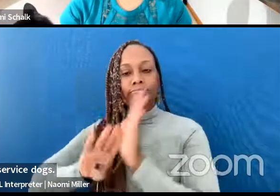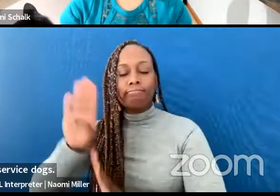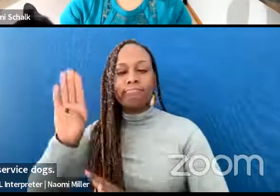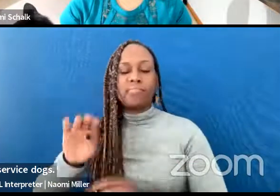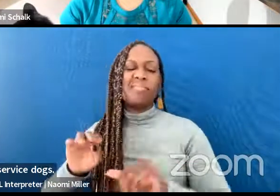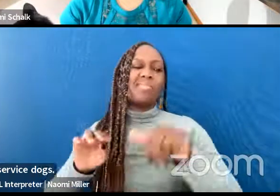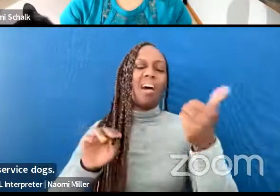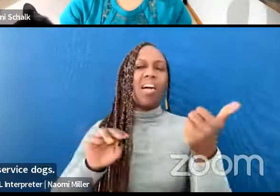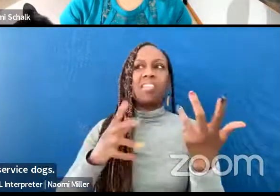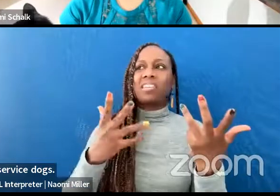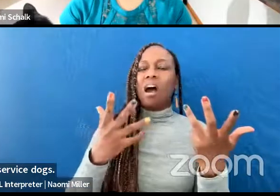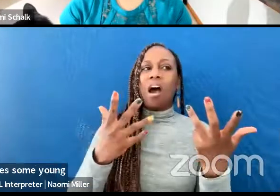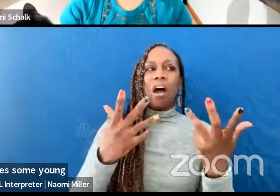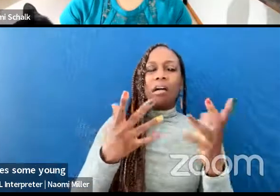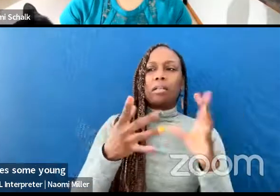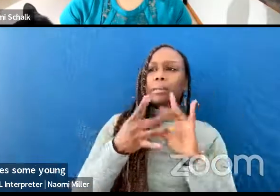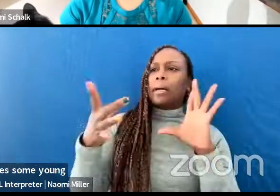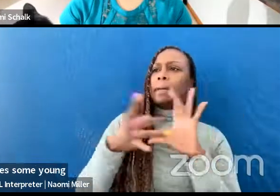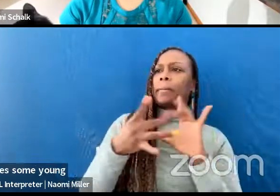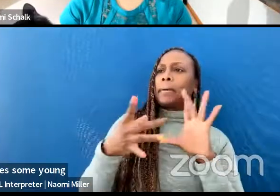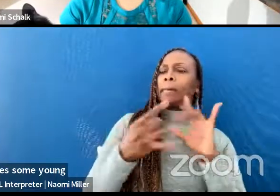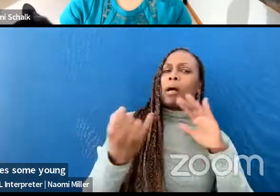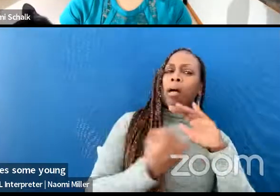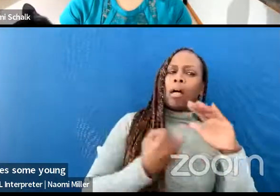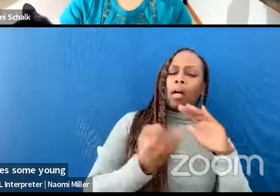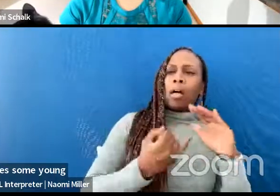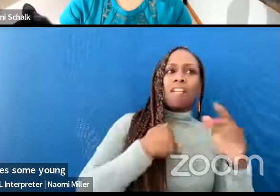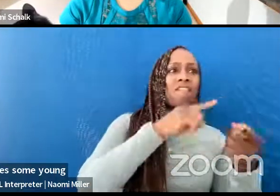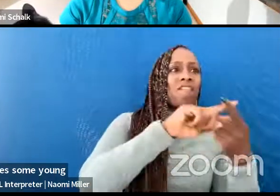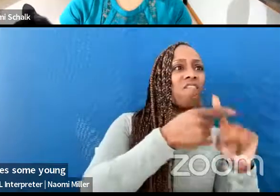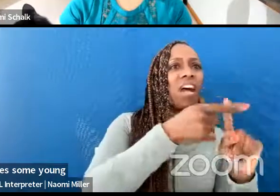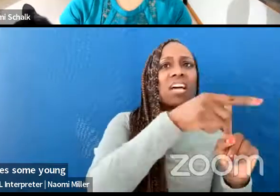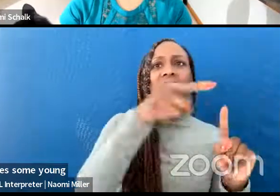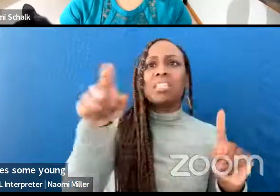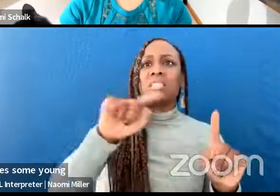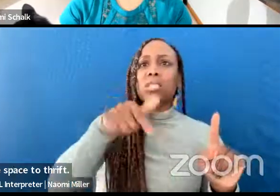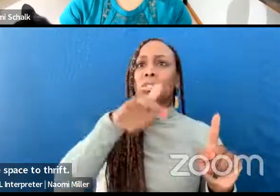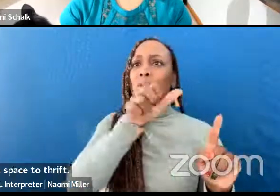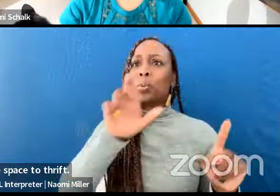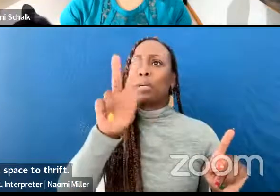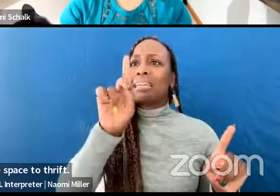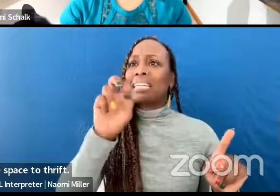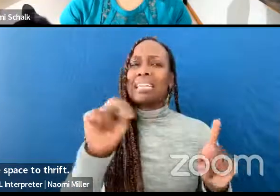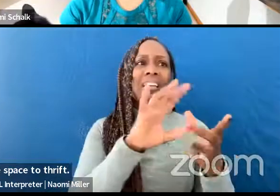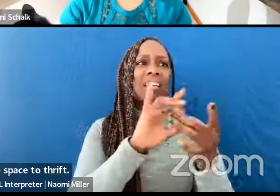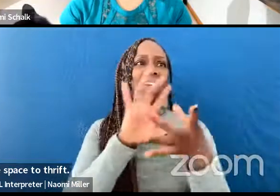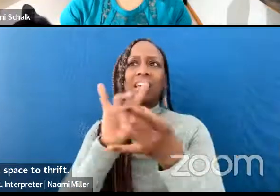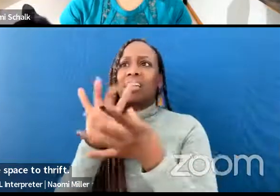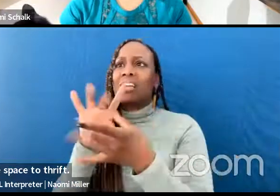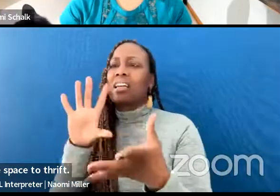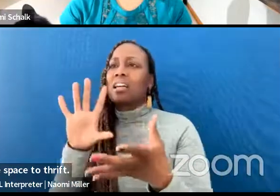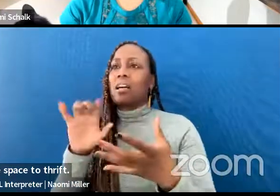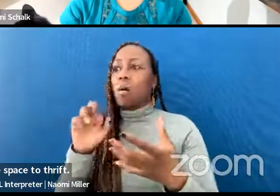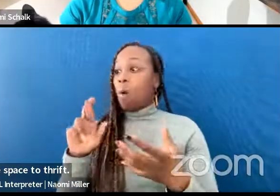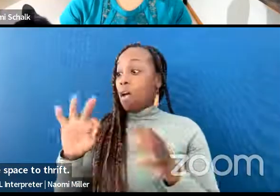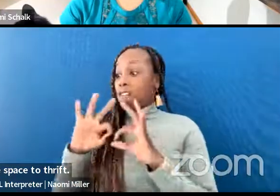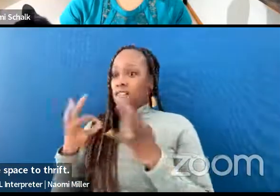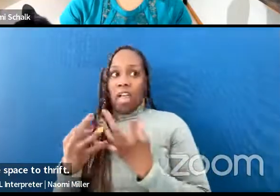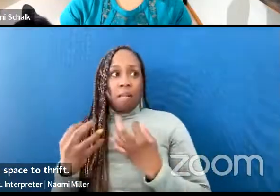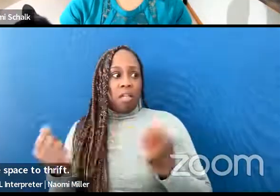from their friends and queer kin, or trapped in unsupportive, oblivious, or phobic family